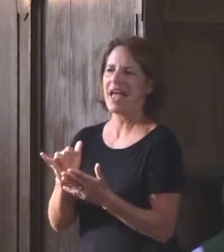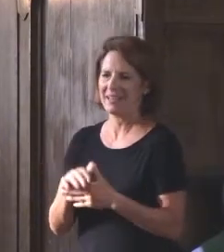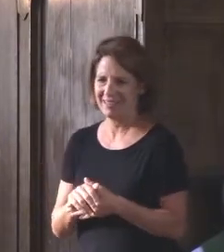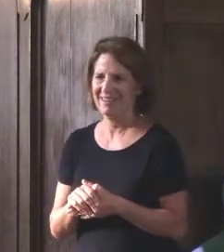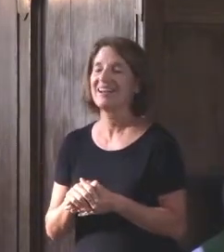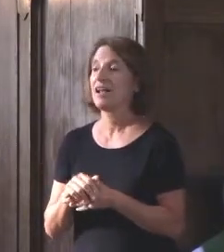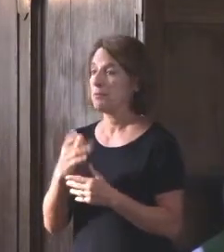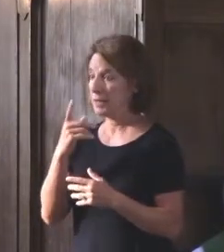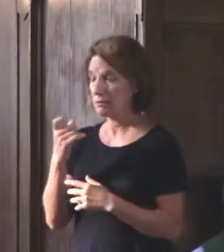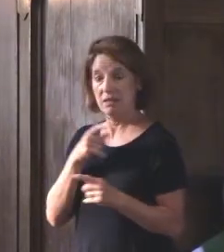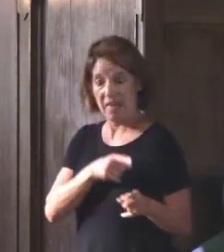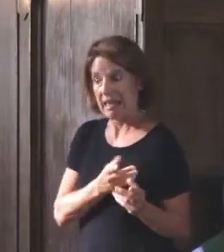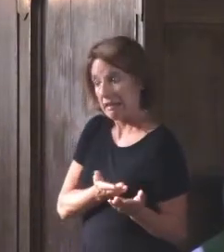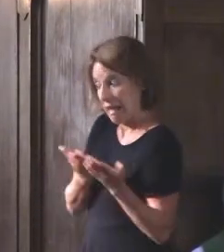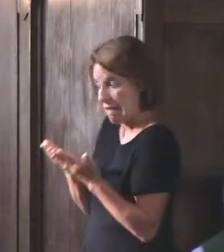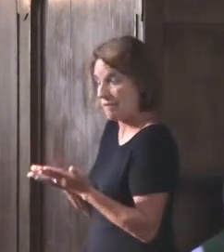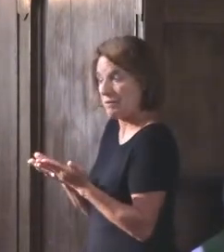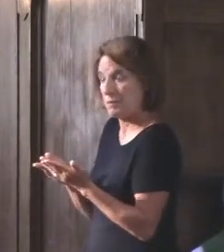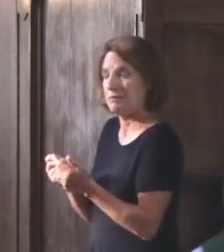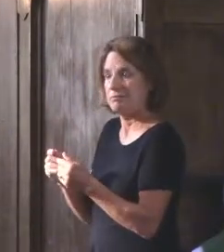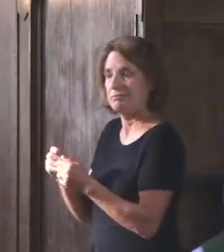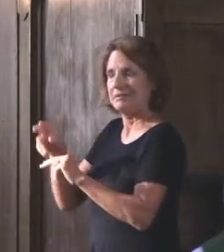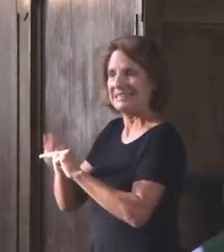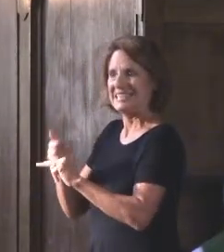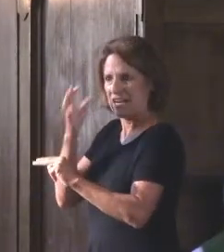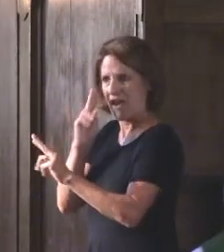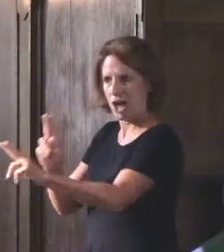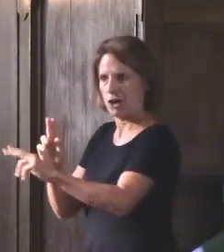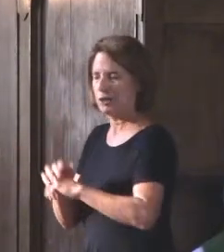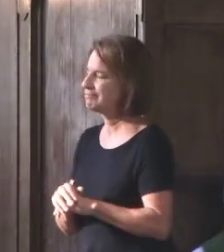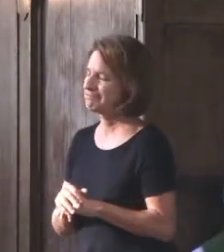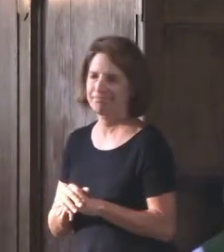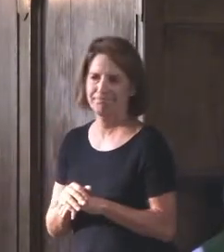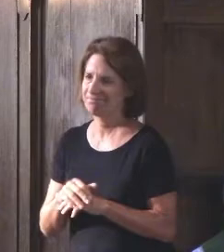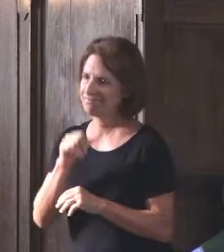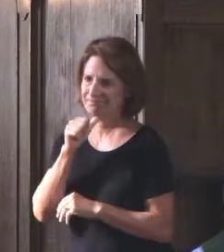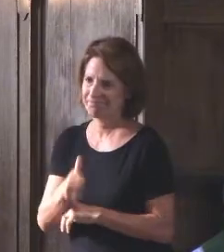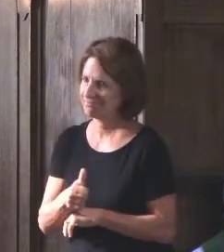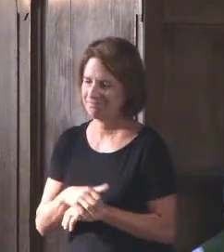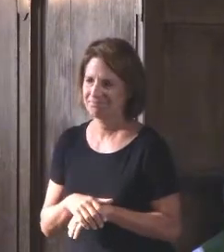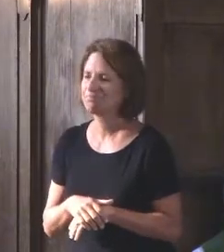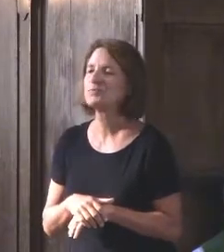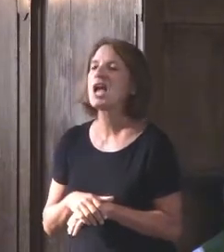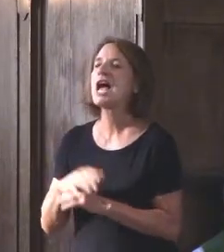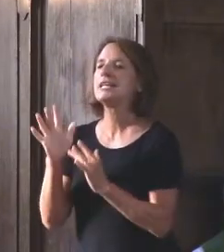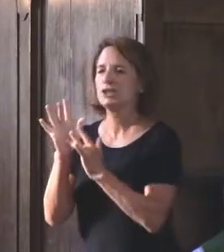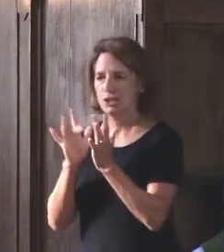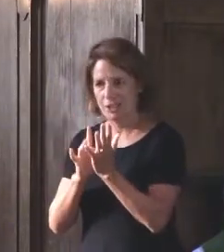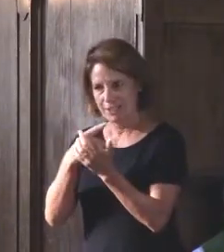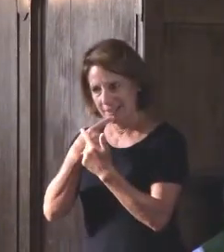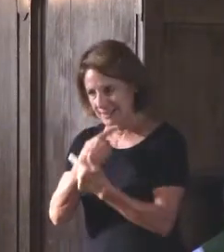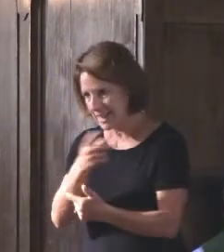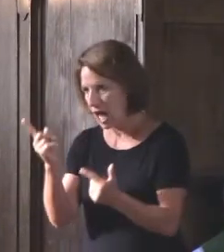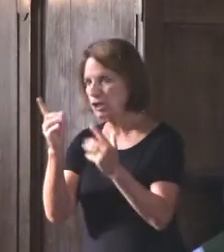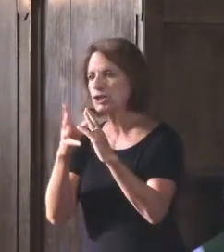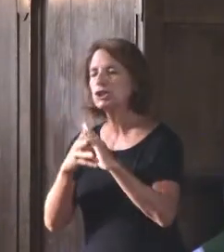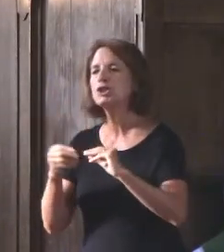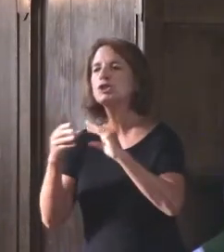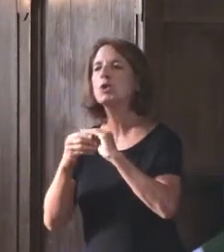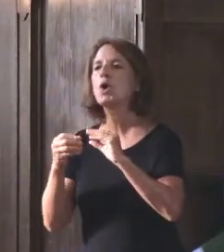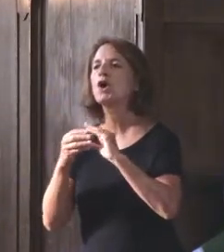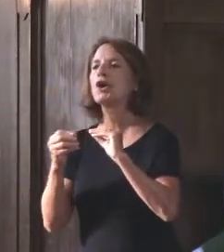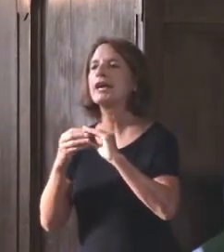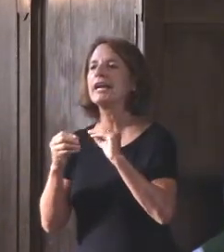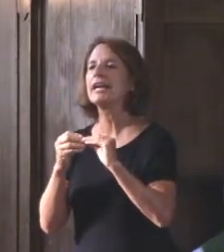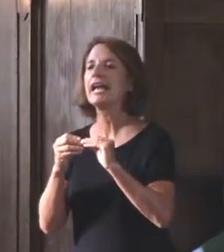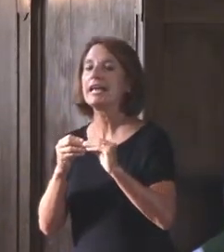of honor at the table. But no such luck, as we see. Jesus tells a story critiquing the Pharisees,